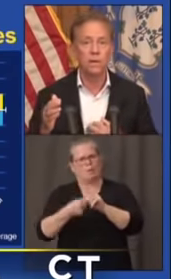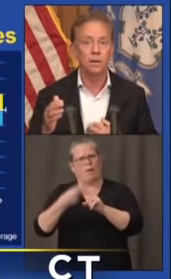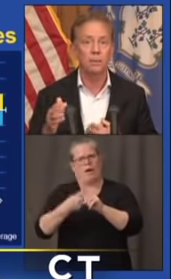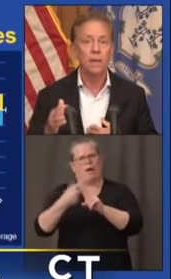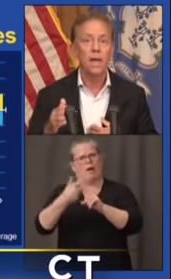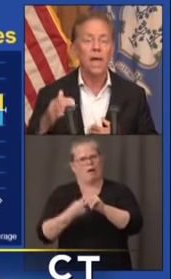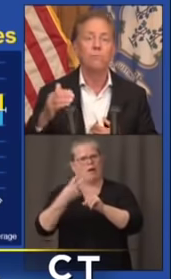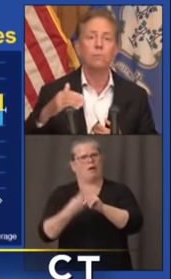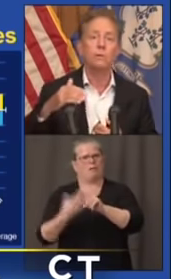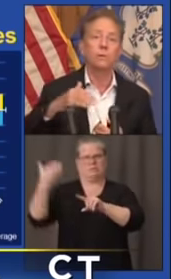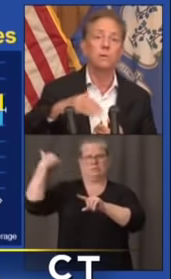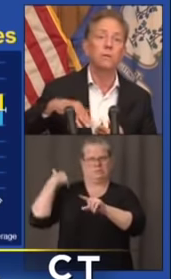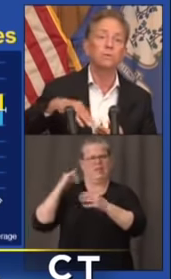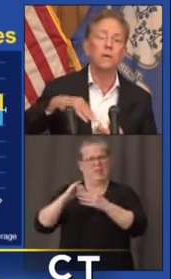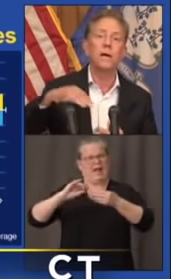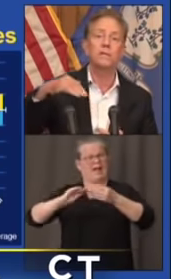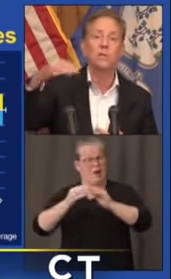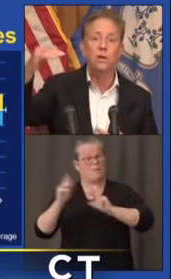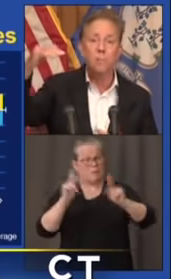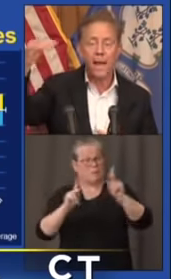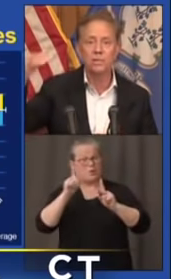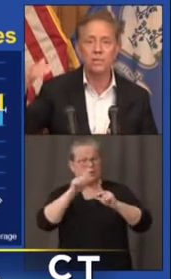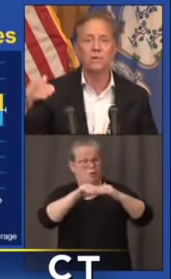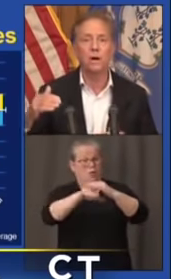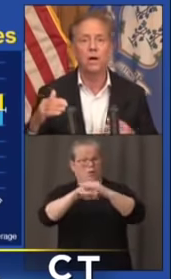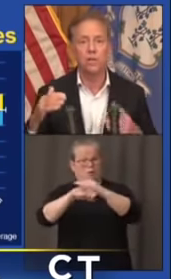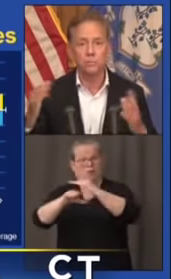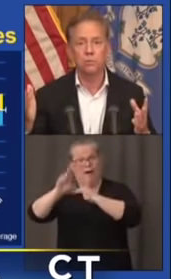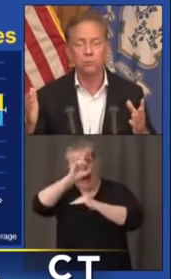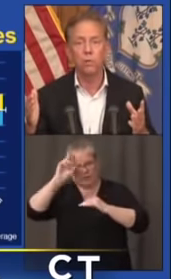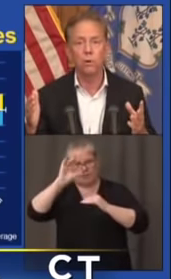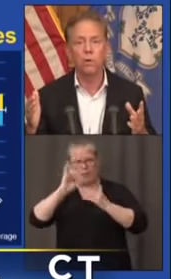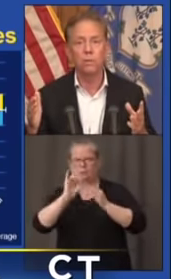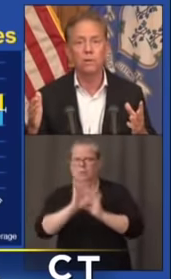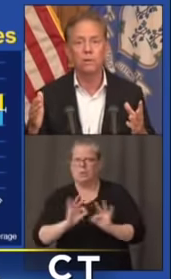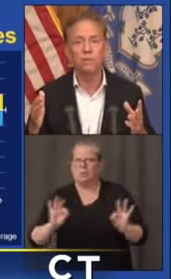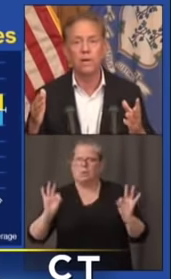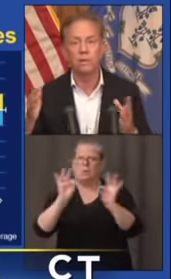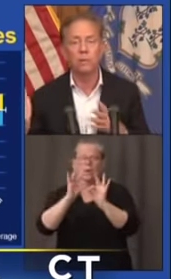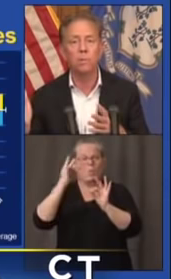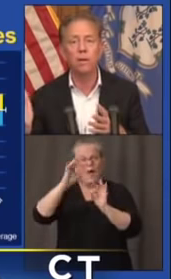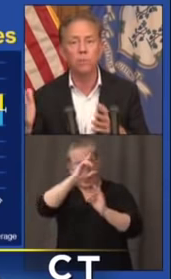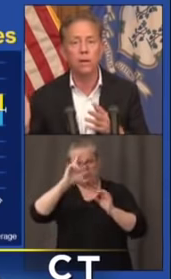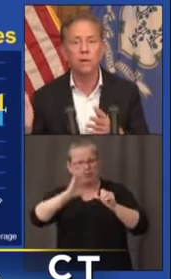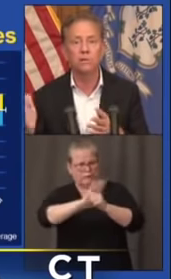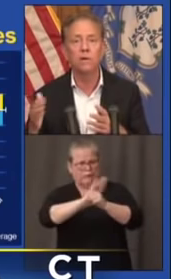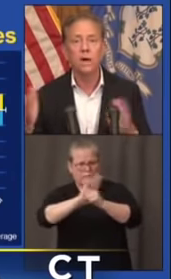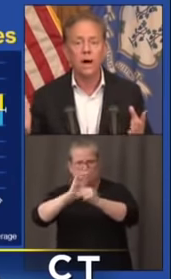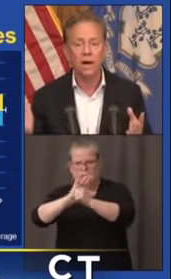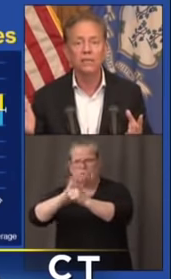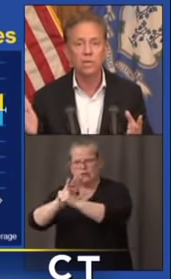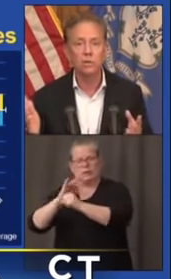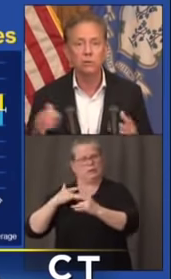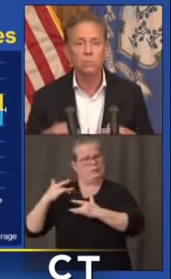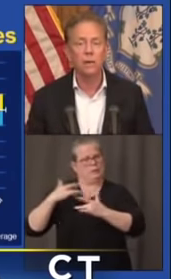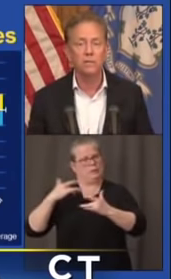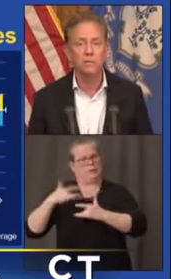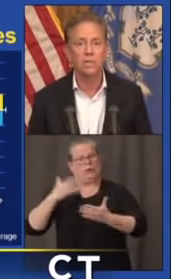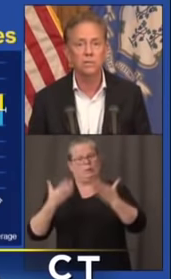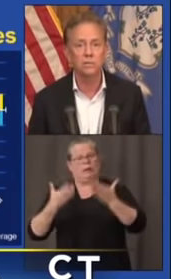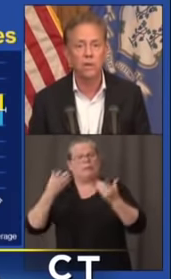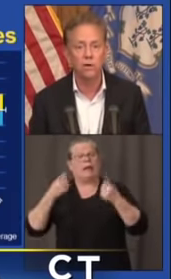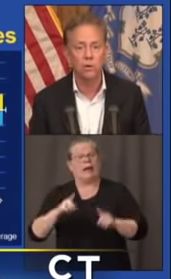meaning as we got to the capacity of our hospitals, we worried about the fact that we may run out of ICU